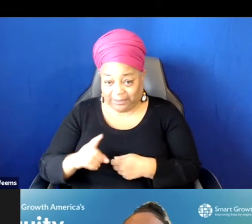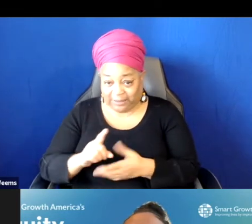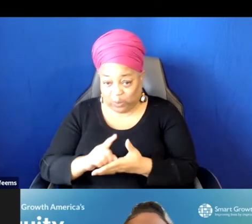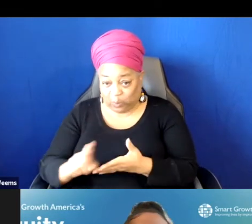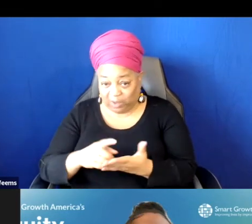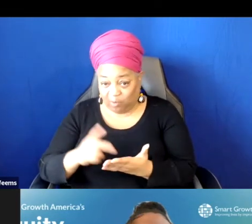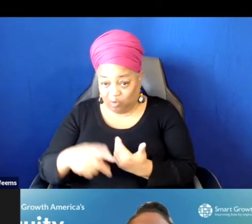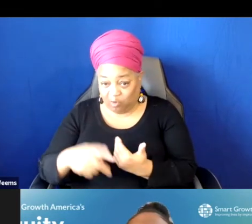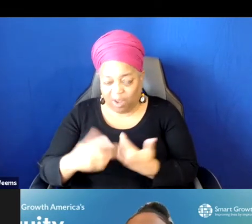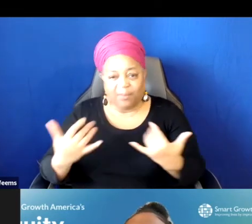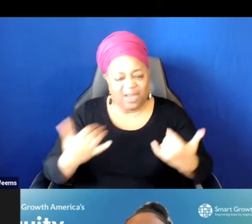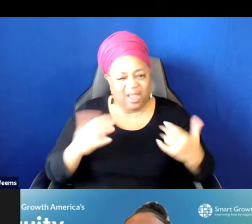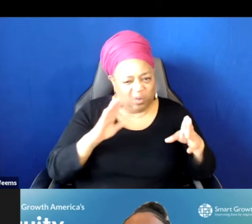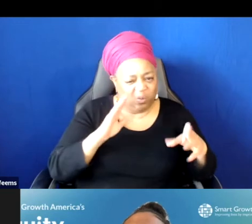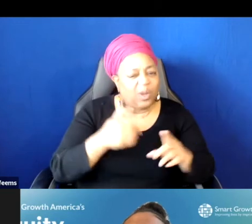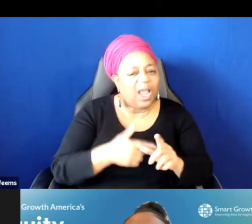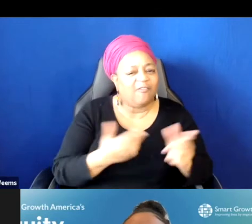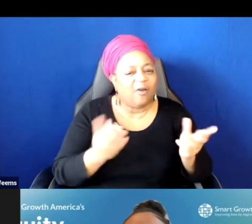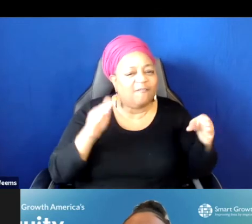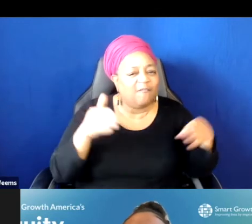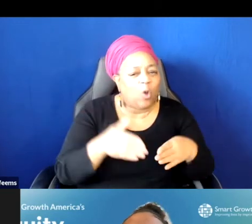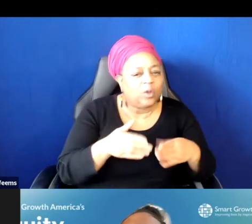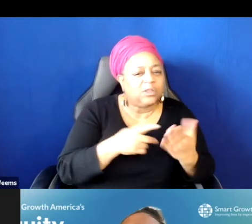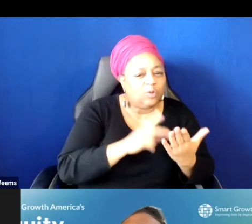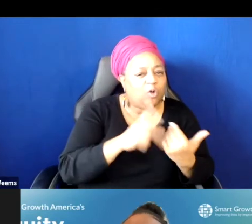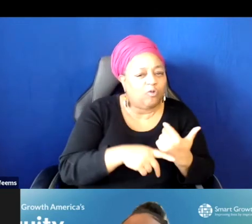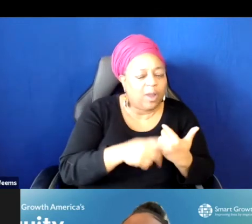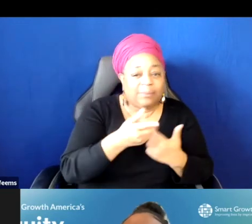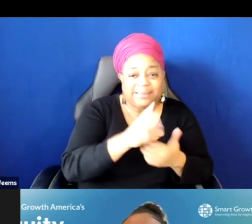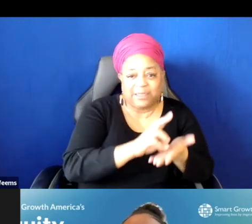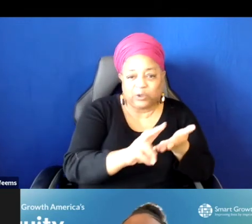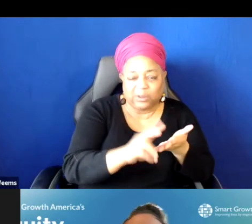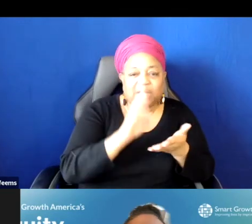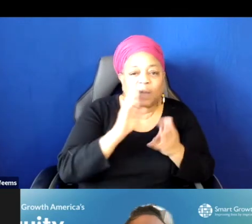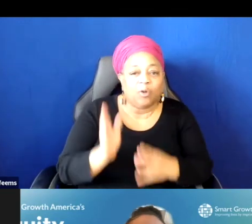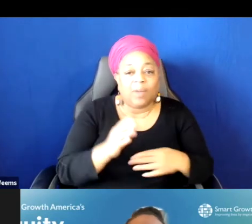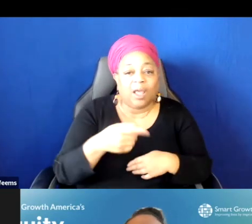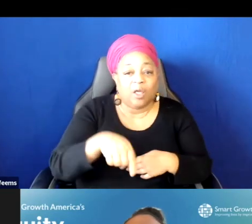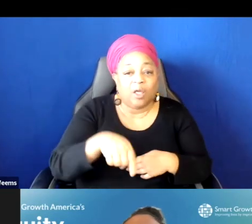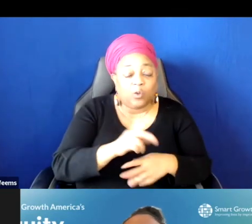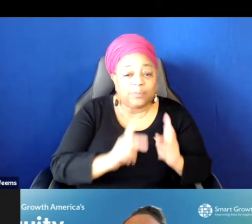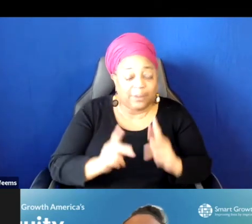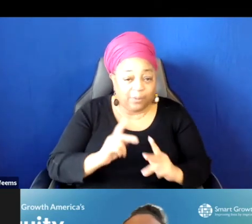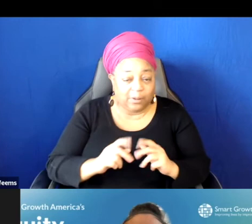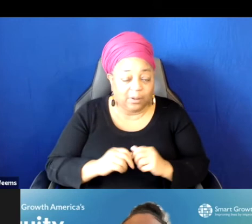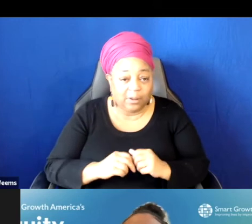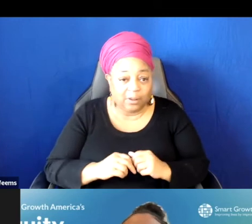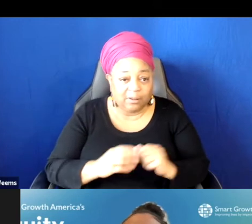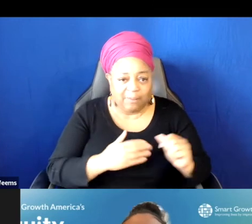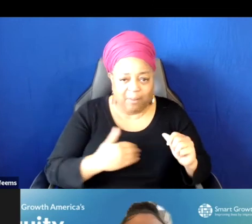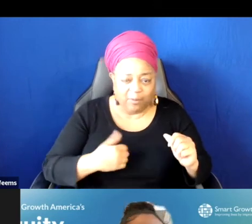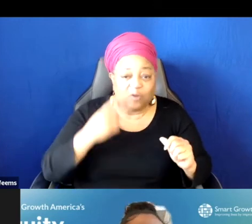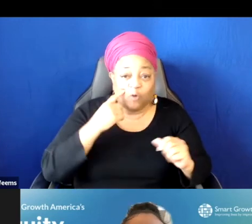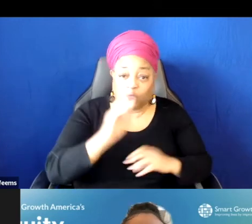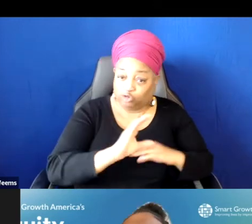we're in a more focused program that is about 6 weeks and prepares those folks for